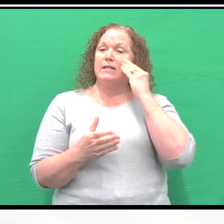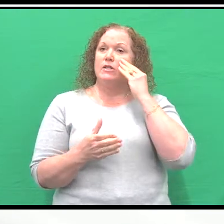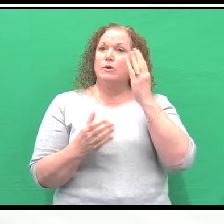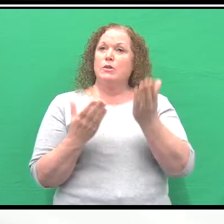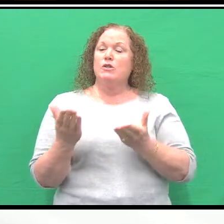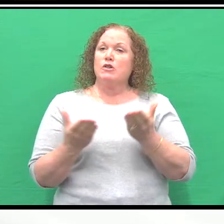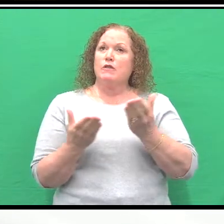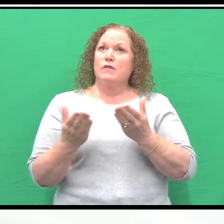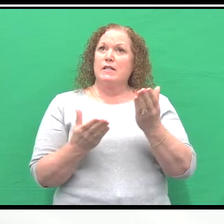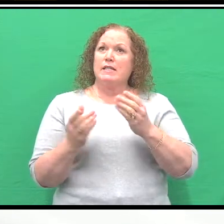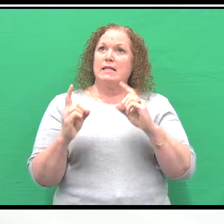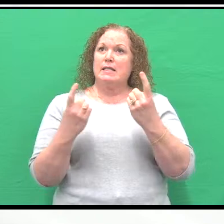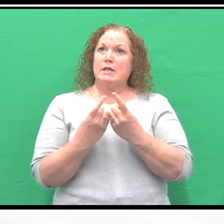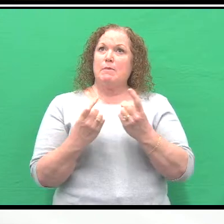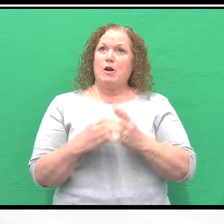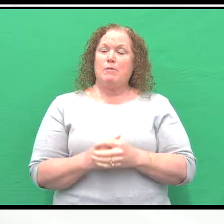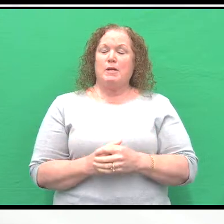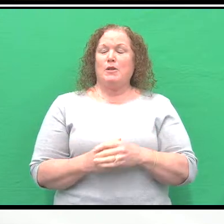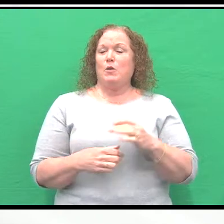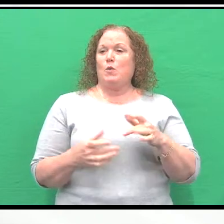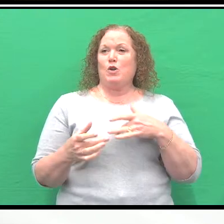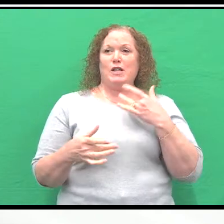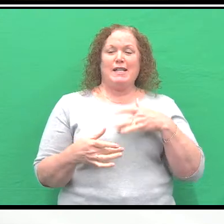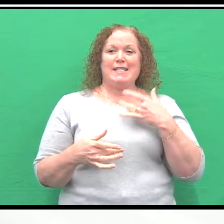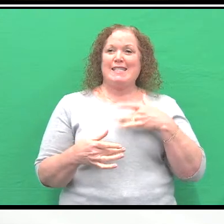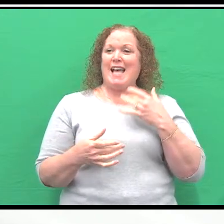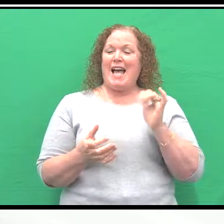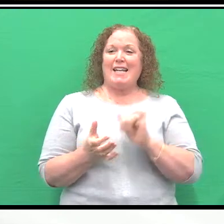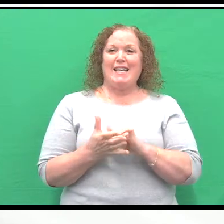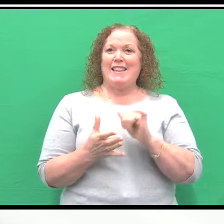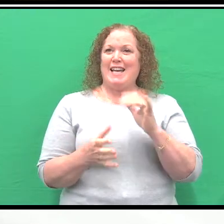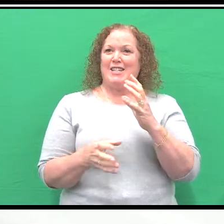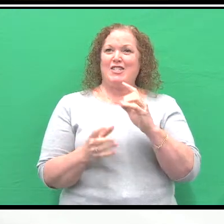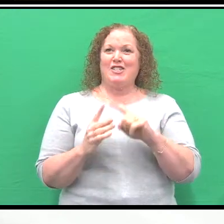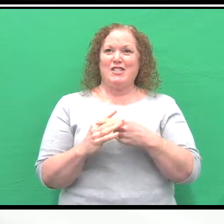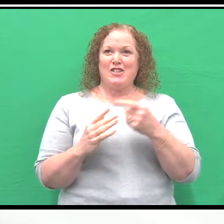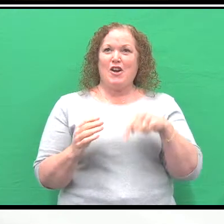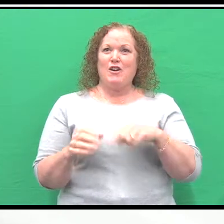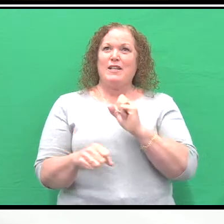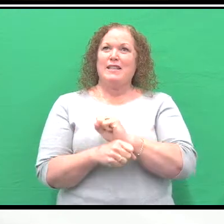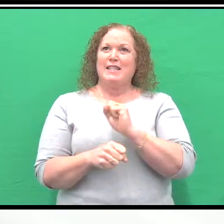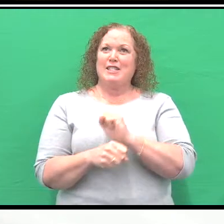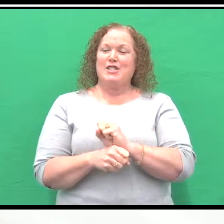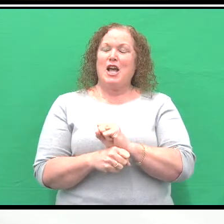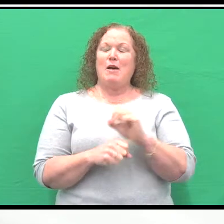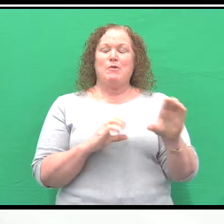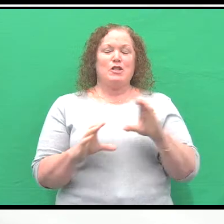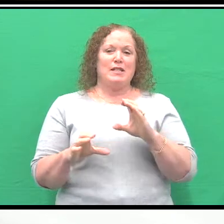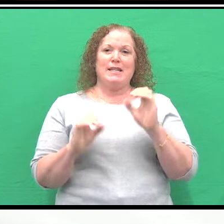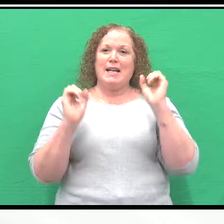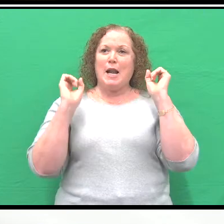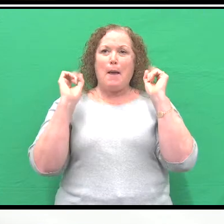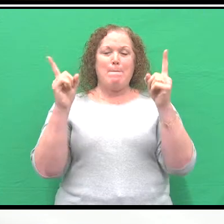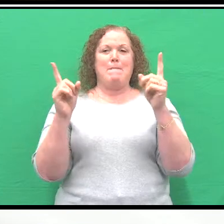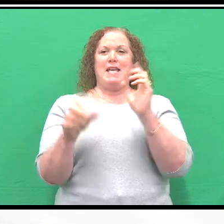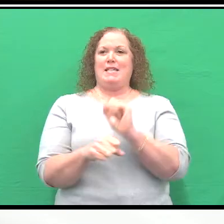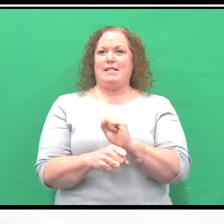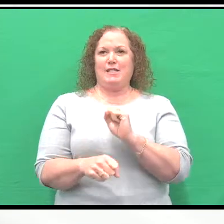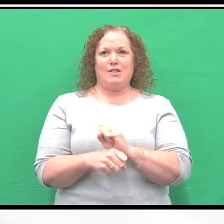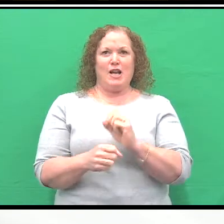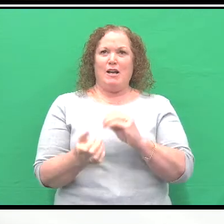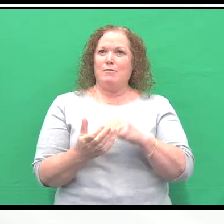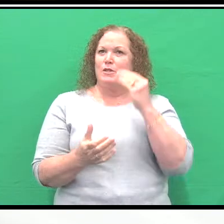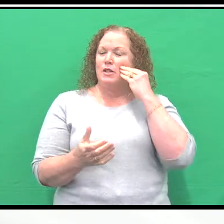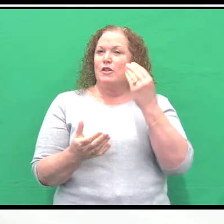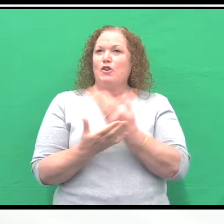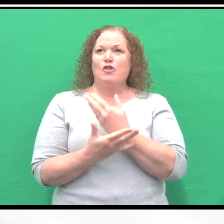stepped up and took on this role. She was a little nervous at the beginning, but she did an amazing job. She learned all kinds of new skills that she can